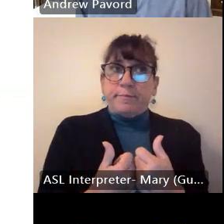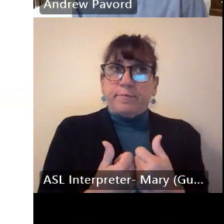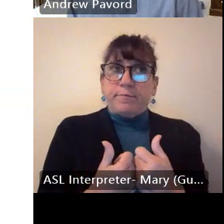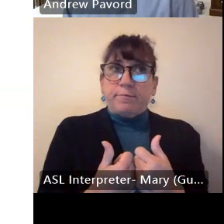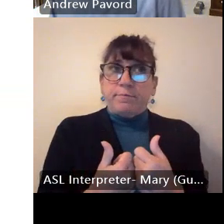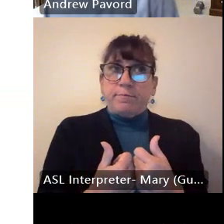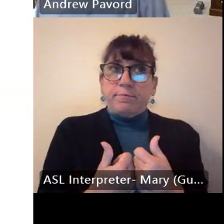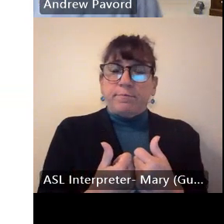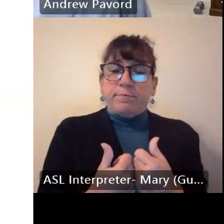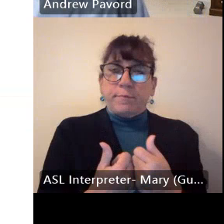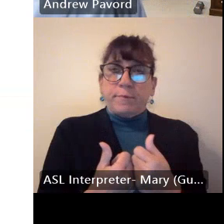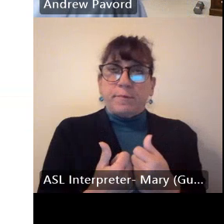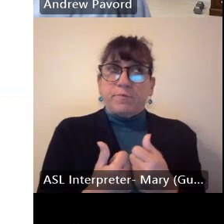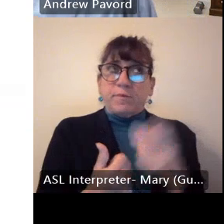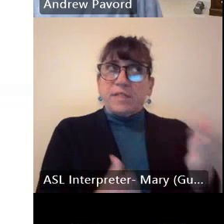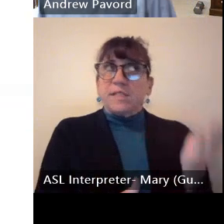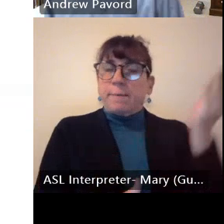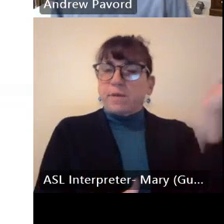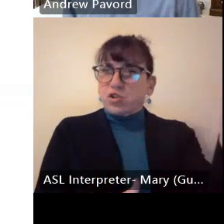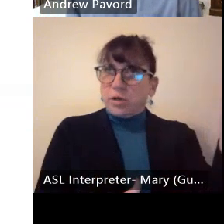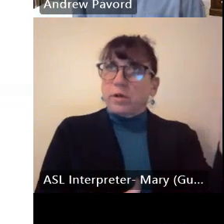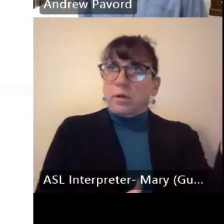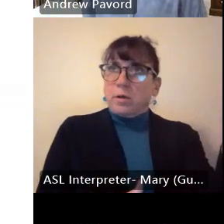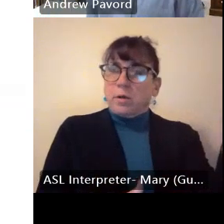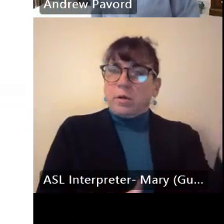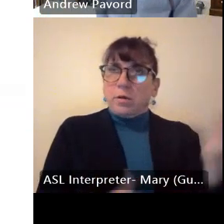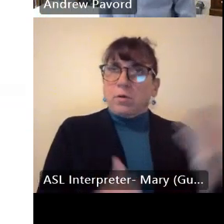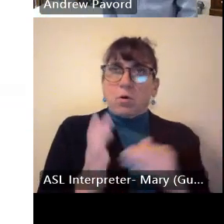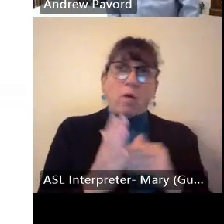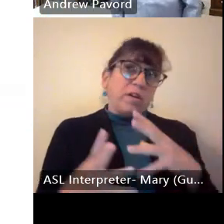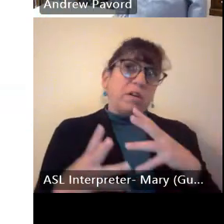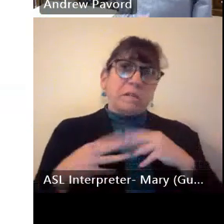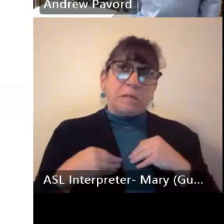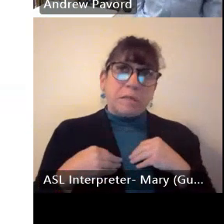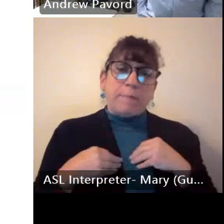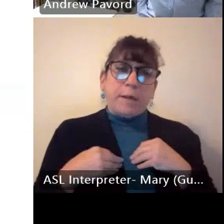agency's submission is often what is accepted.